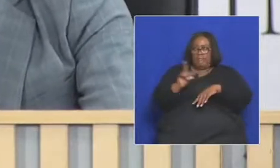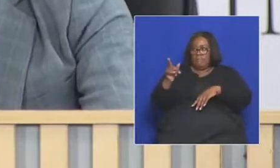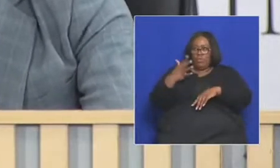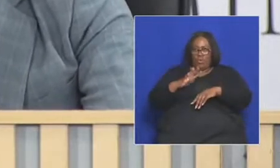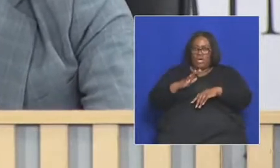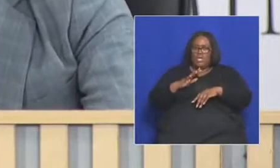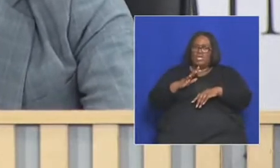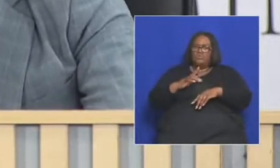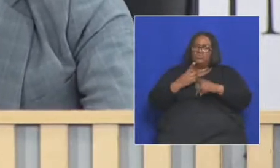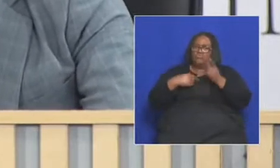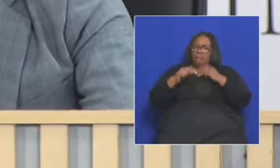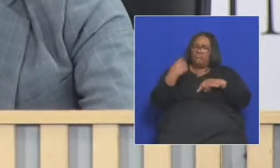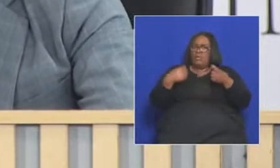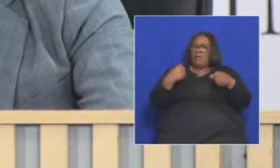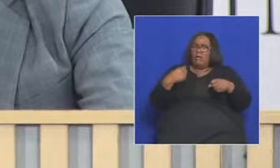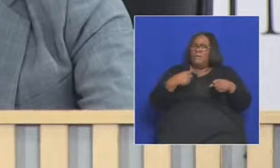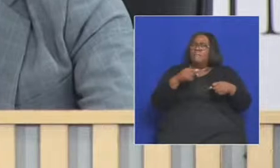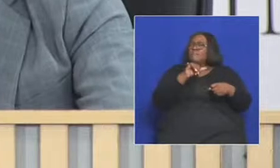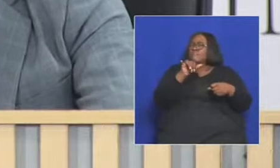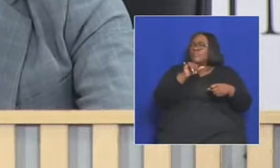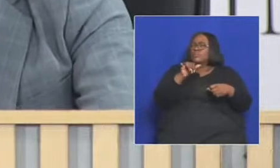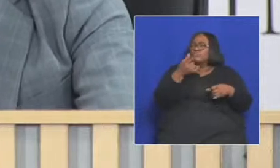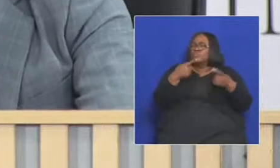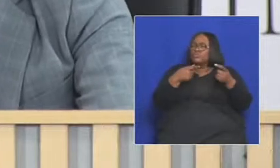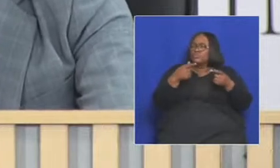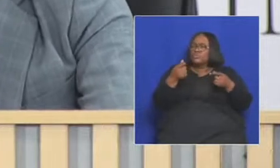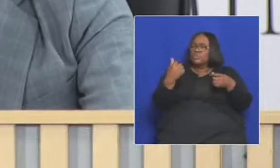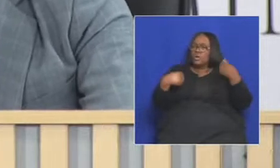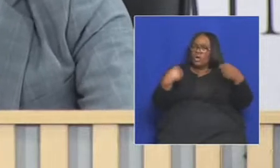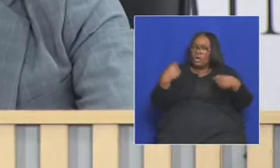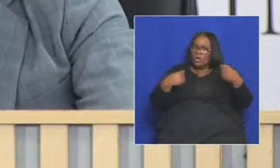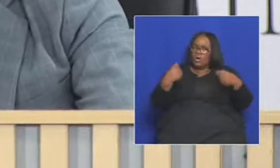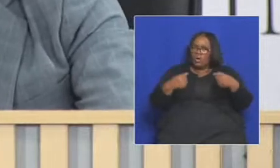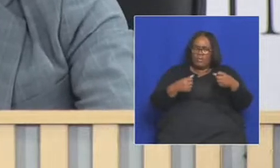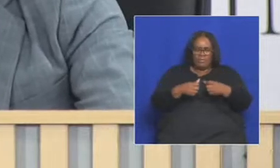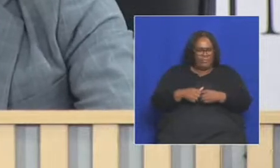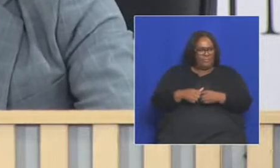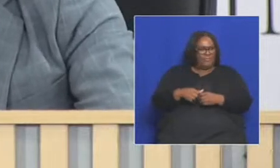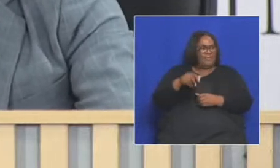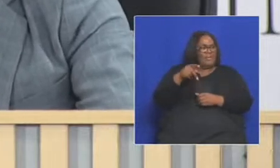you recall? It's a Pagani